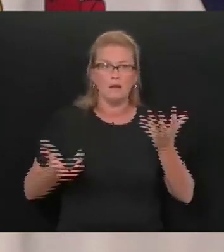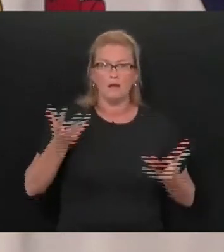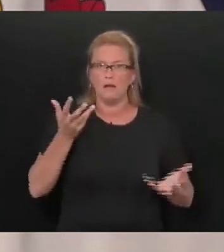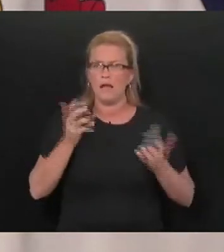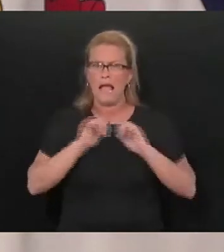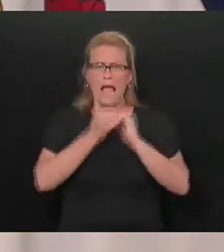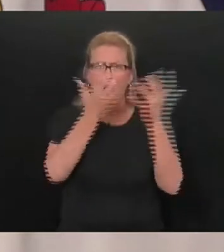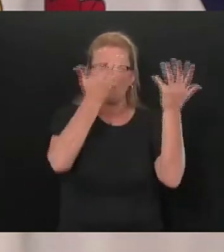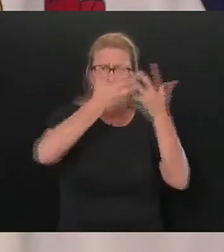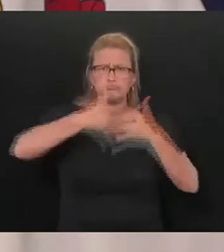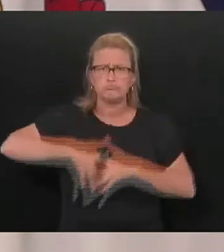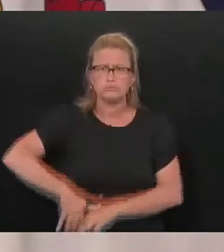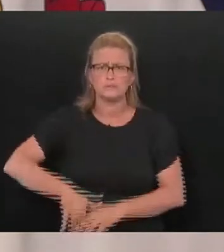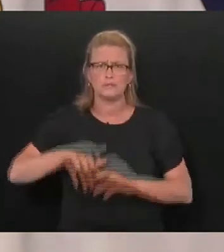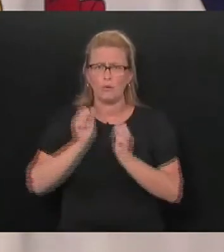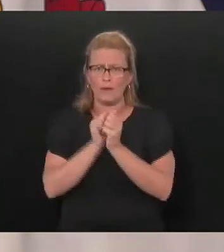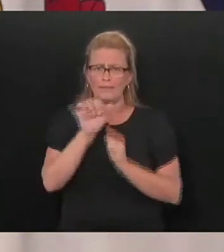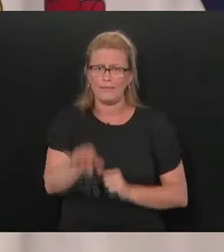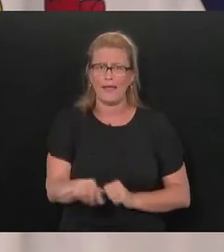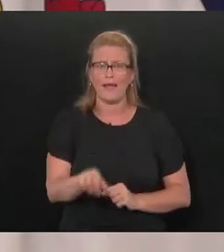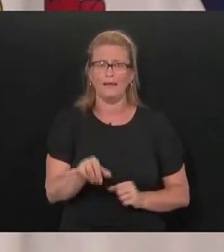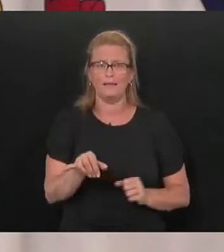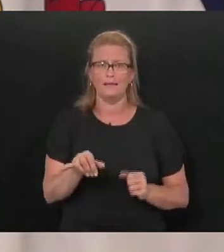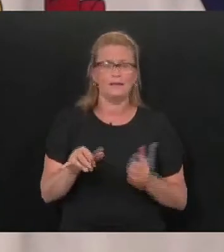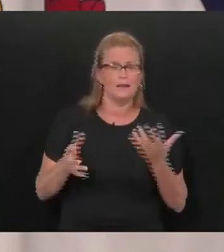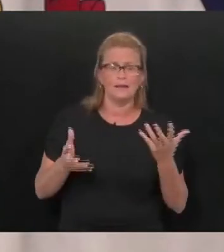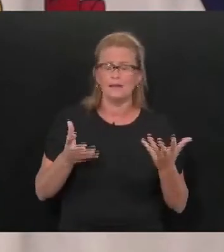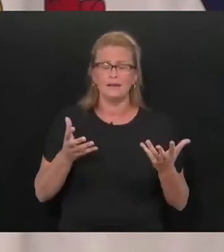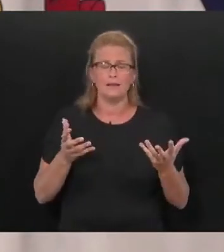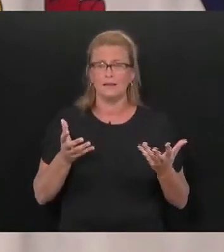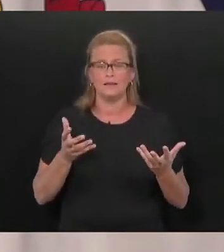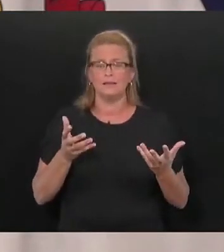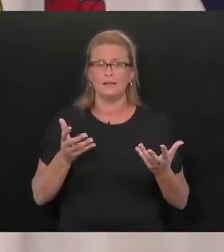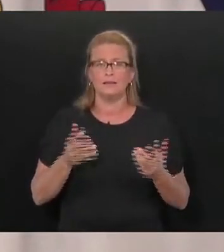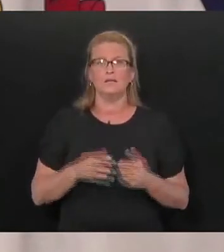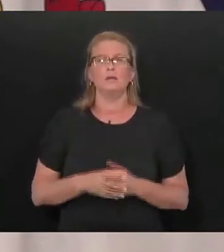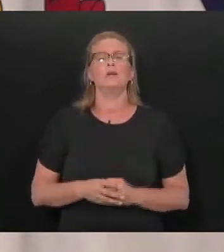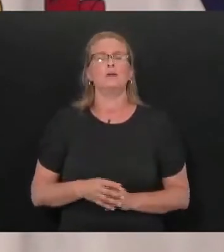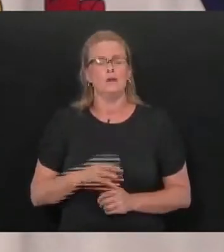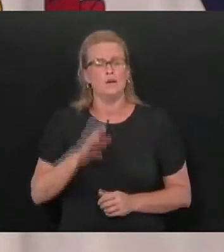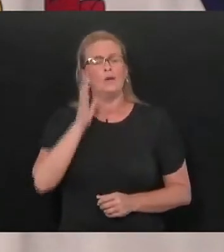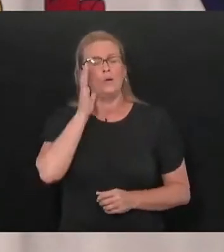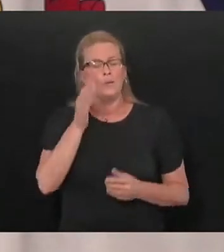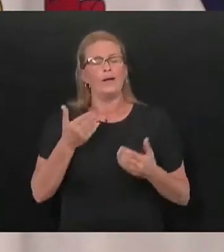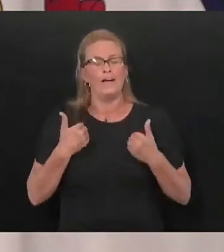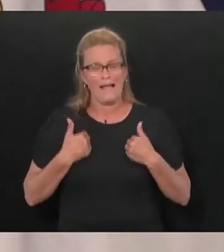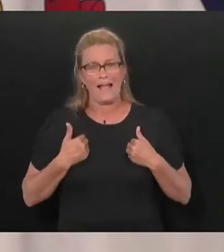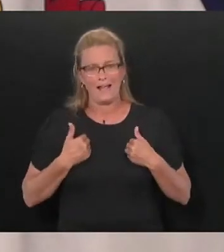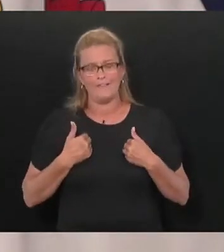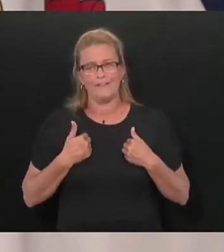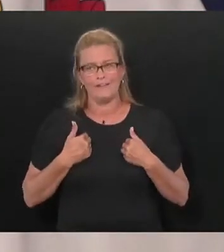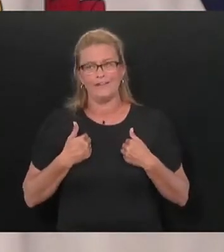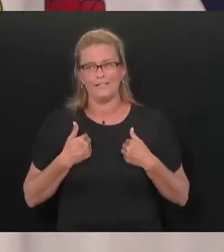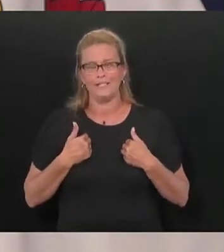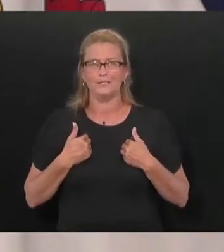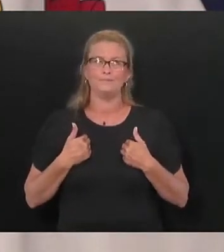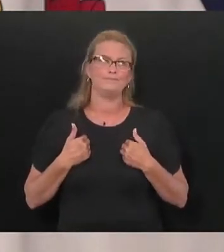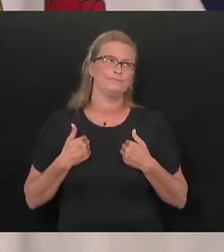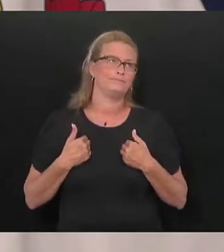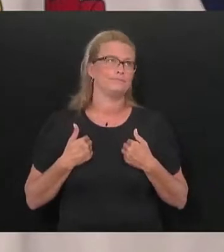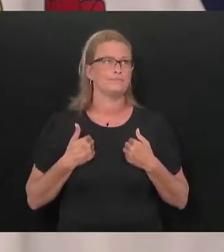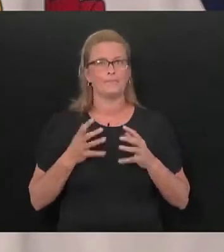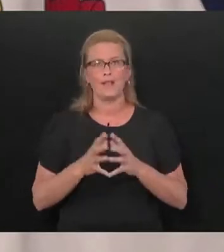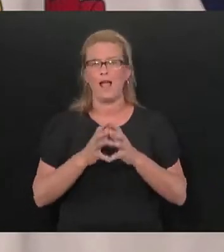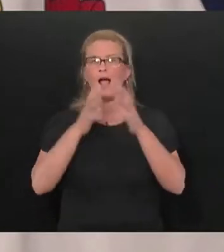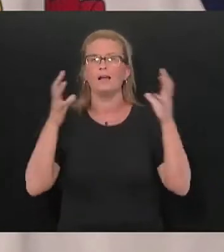whole process and everything from the rating systems or whatever it may be? There's going to have to be a whole lot